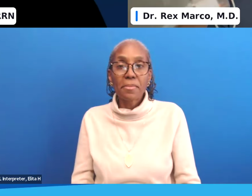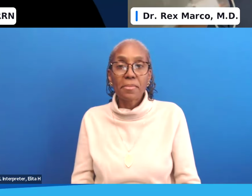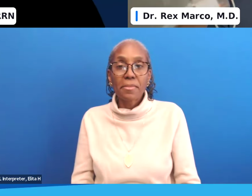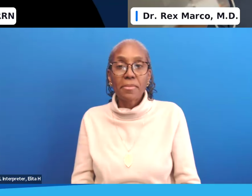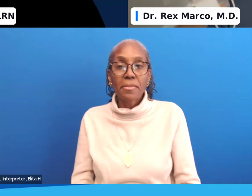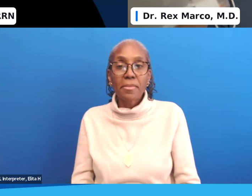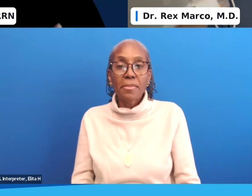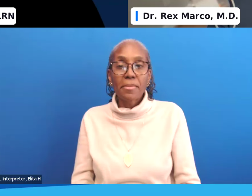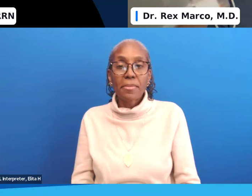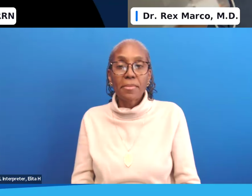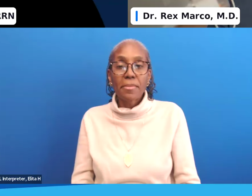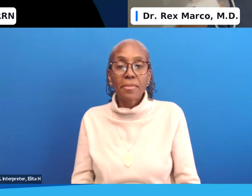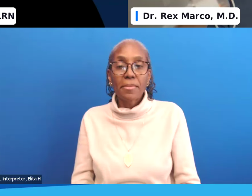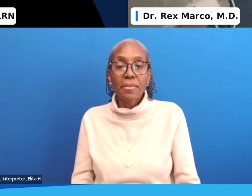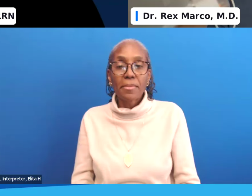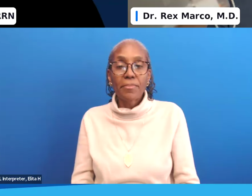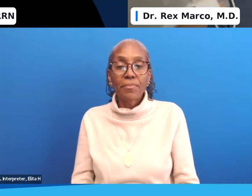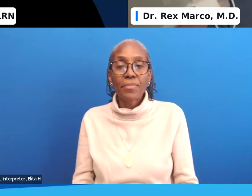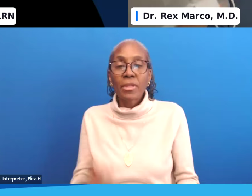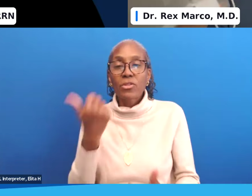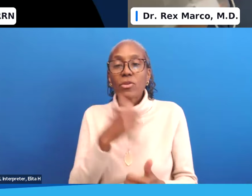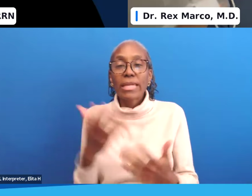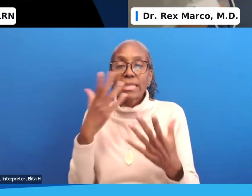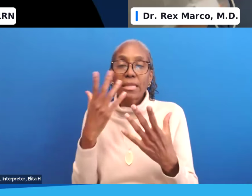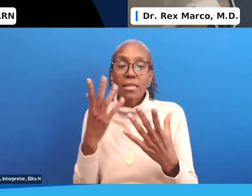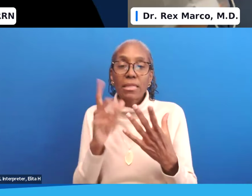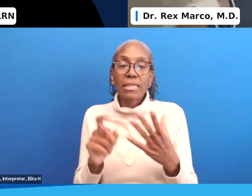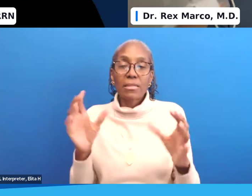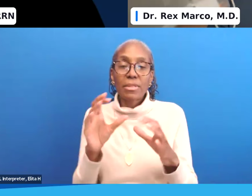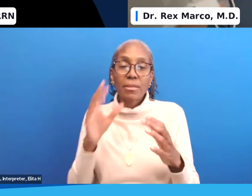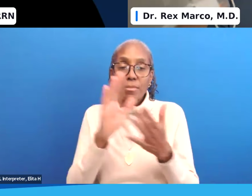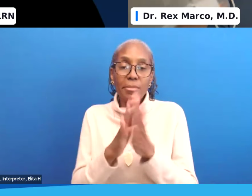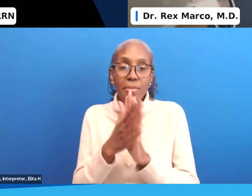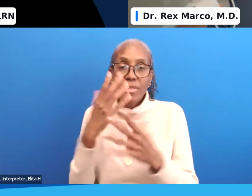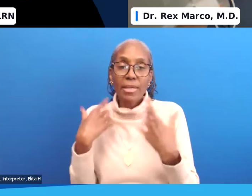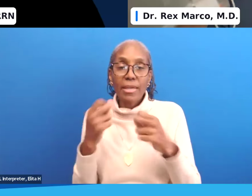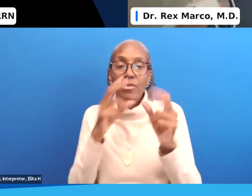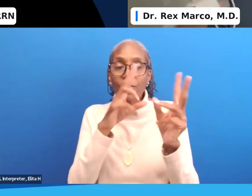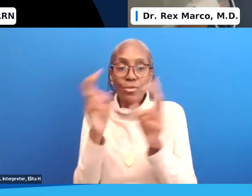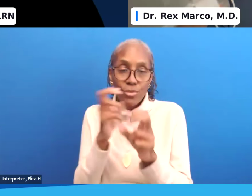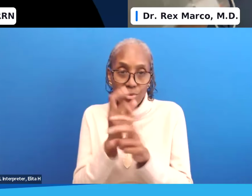And so then what has to be done if that becomes a health issue?